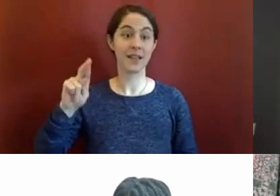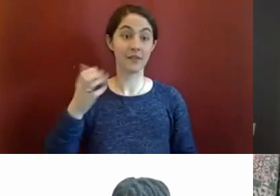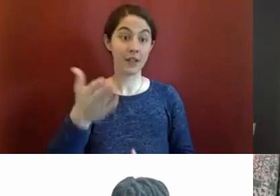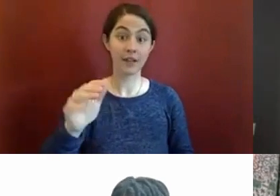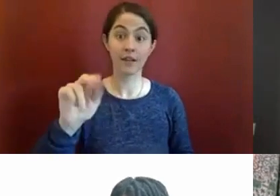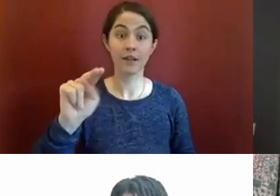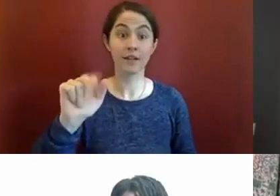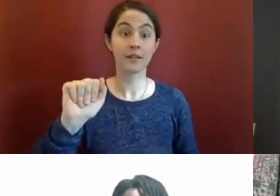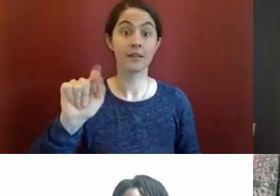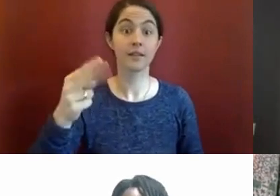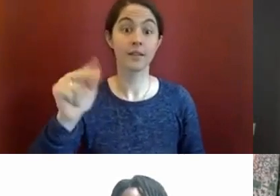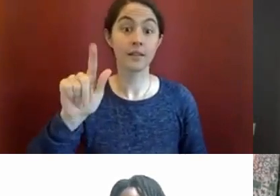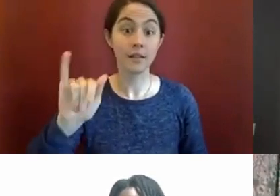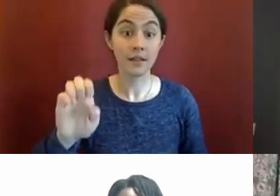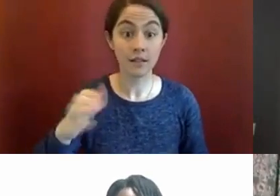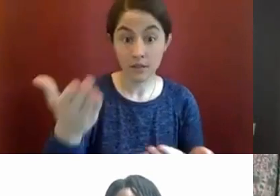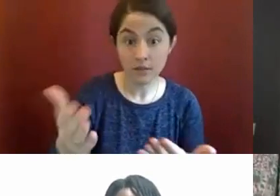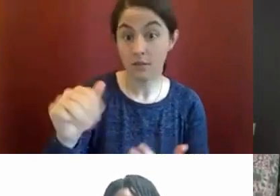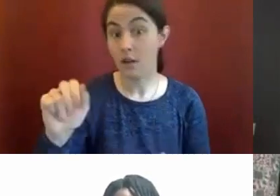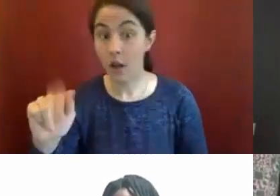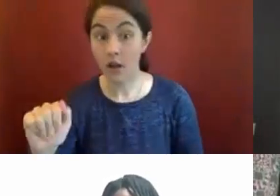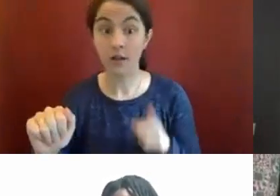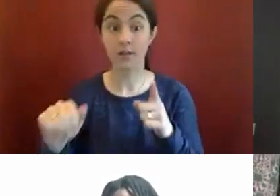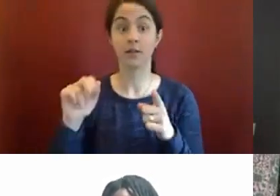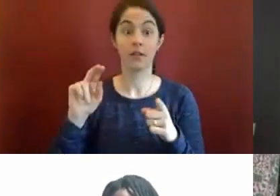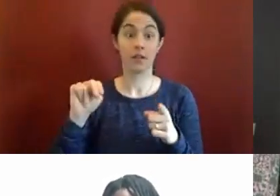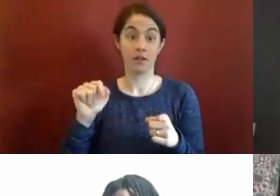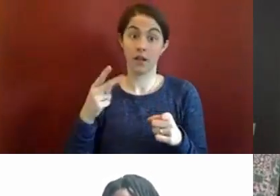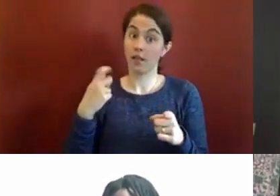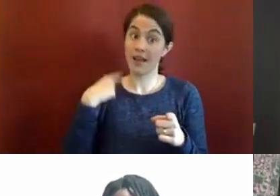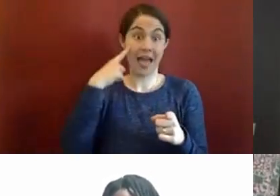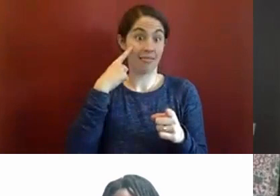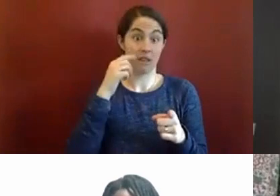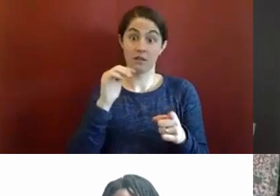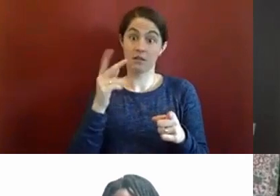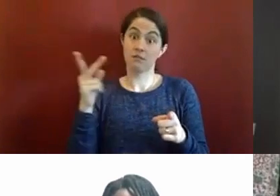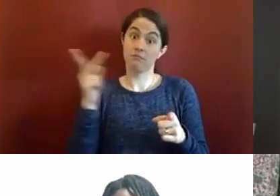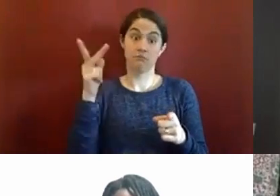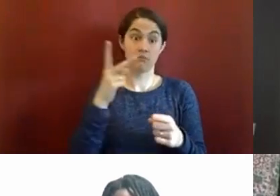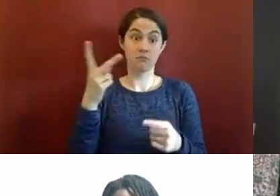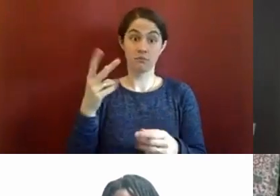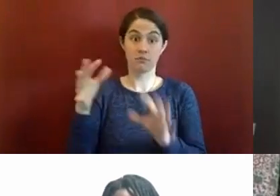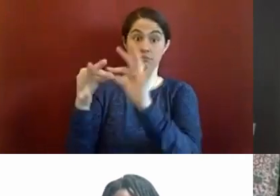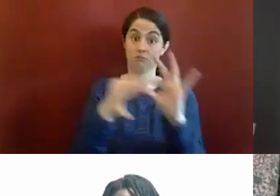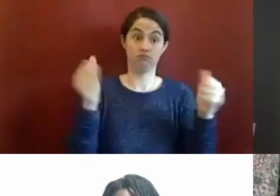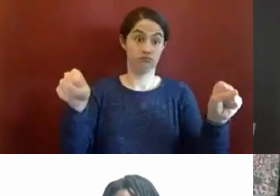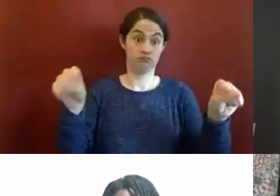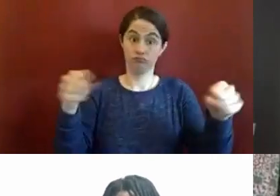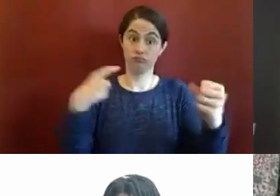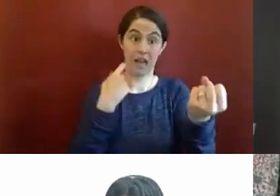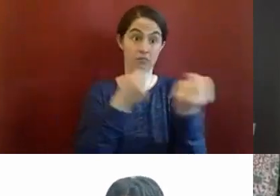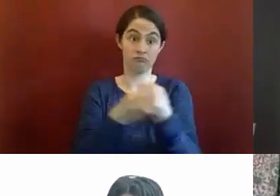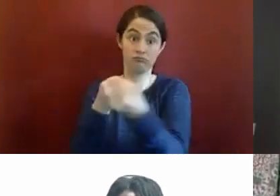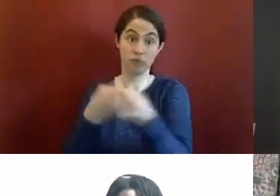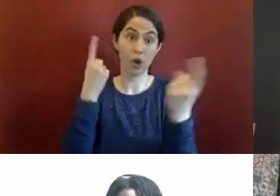I think Nasra and Angel really got the point across. Honestly, I can relate to a lot of it, and I agree with a lot of it. Something else that I